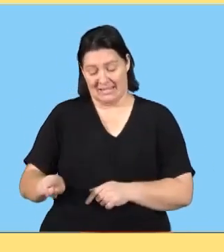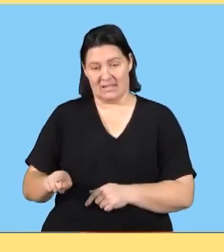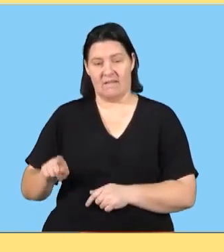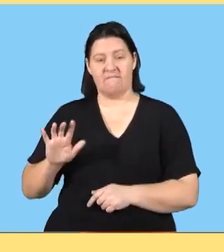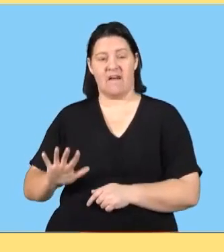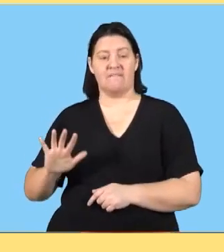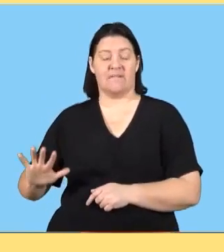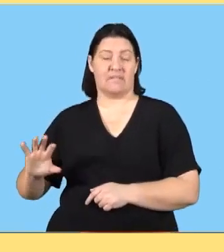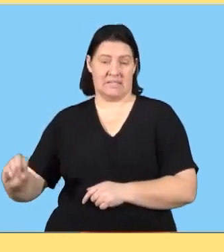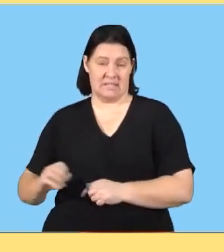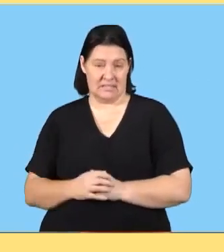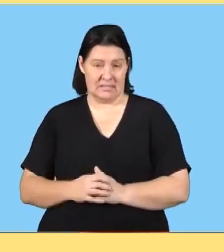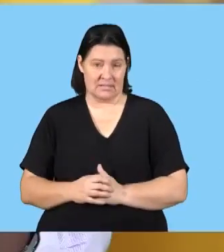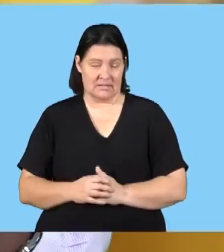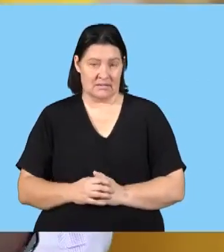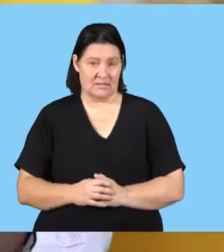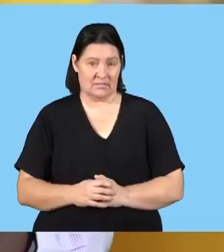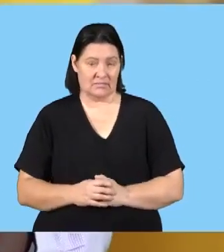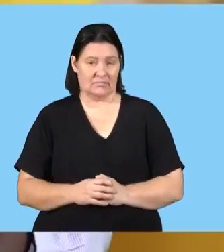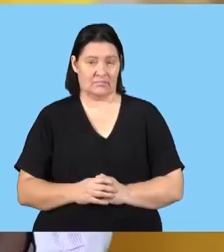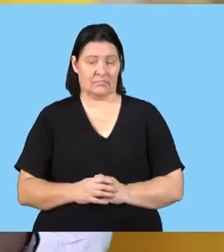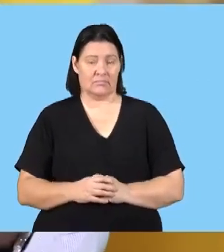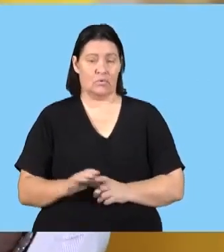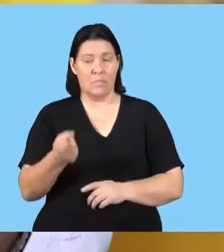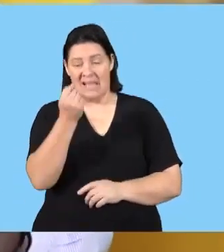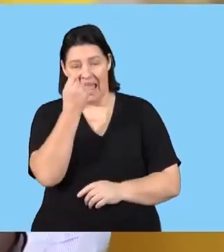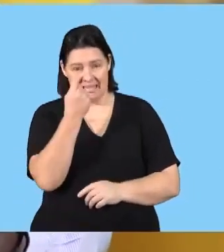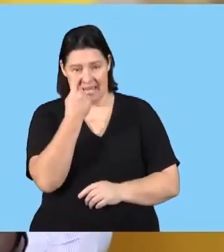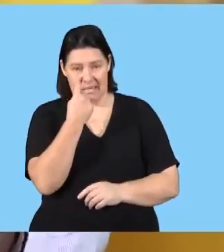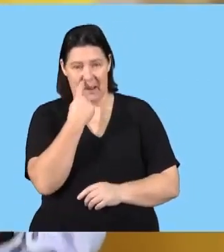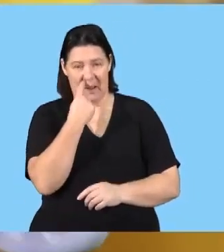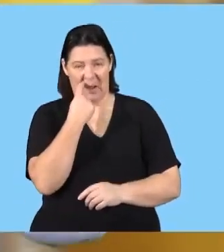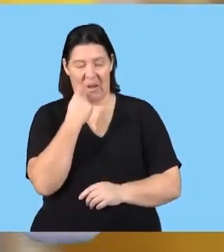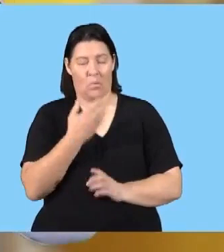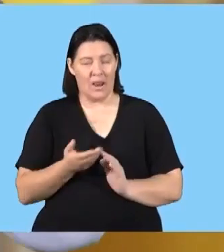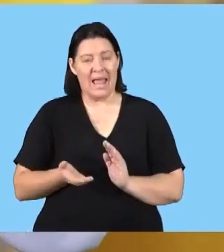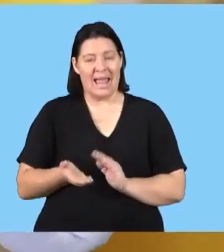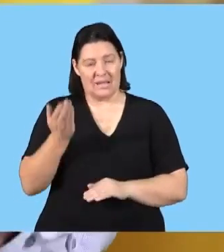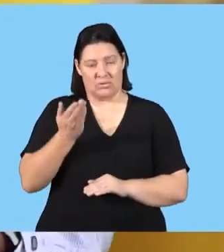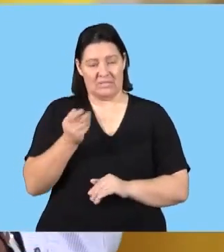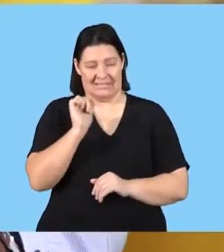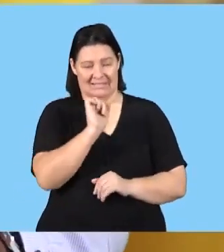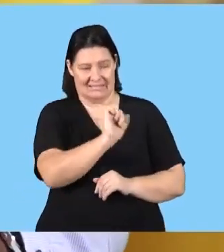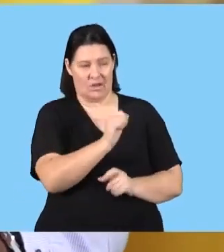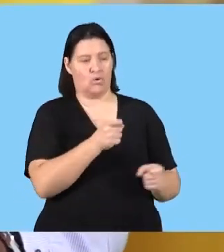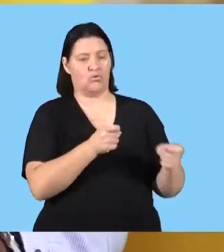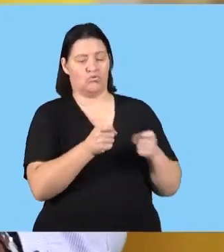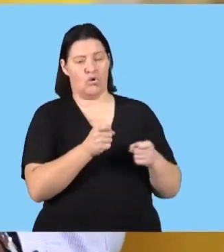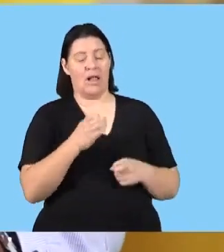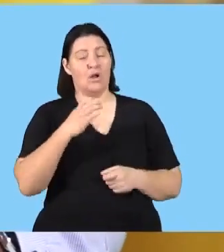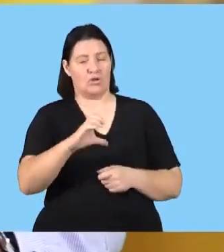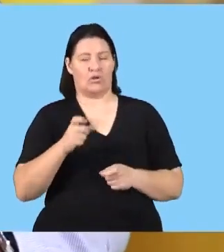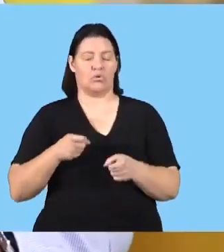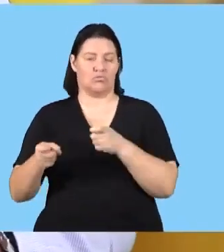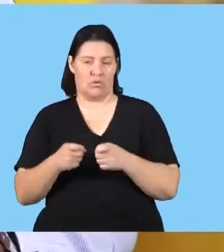Once we credit our creditors, which is Jack Distributors, we have to understand that it's going to increase our creditors'